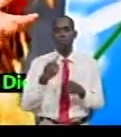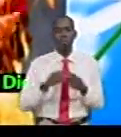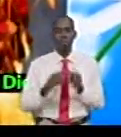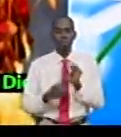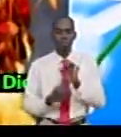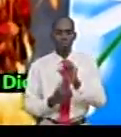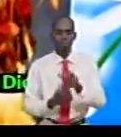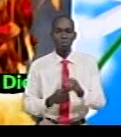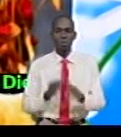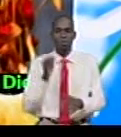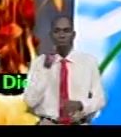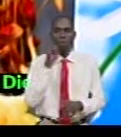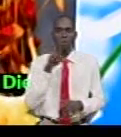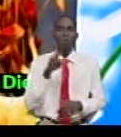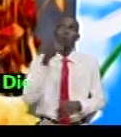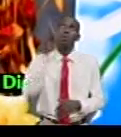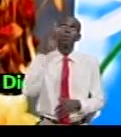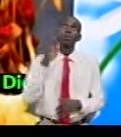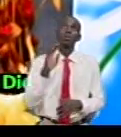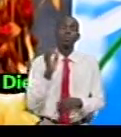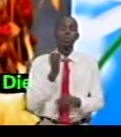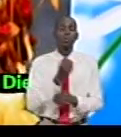show her God's